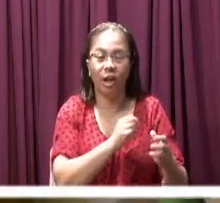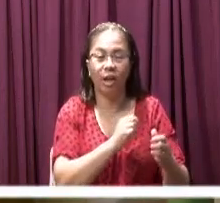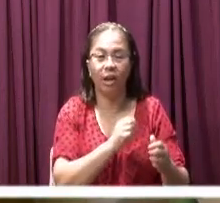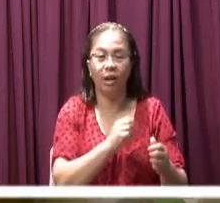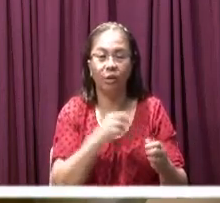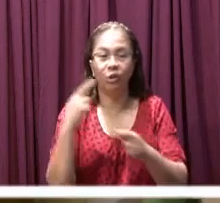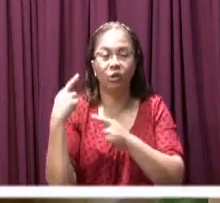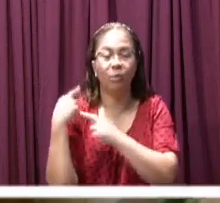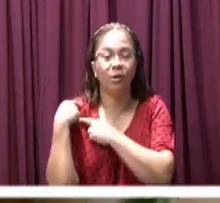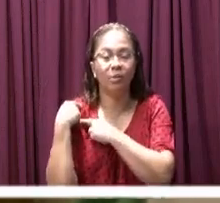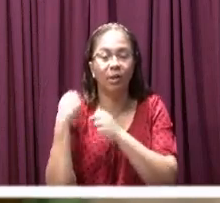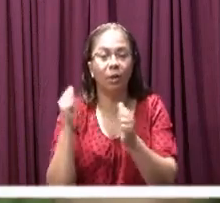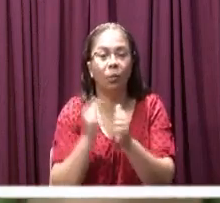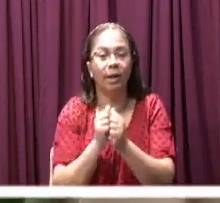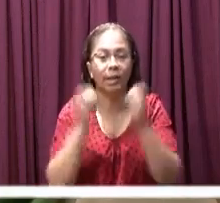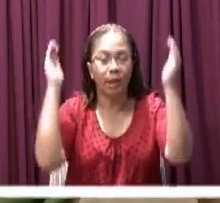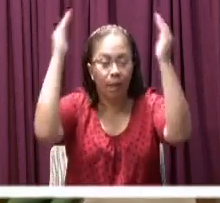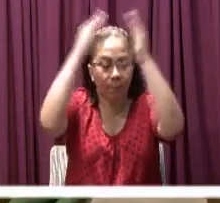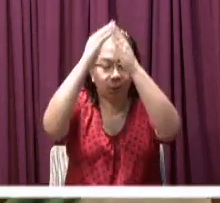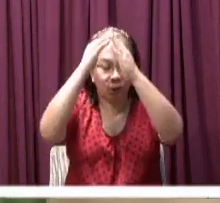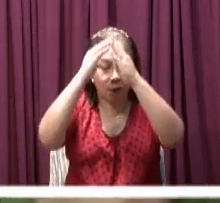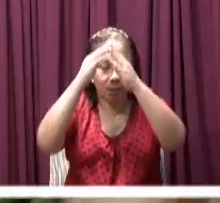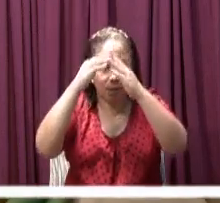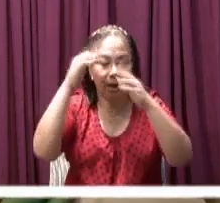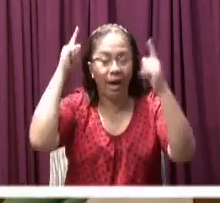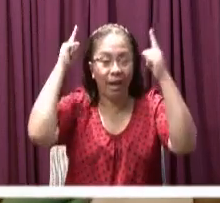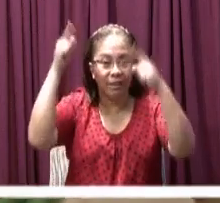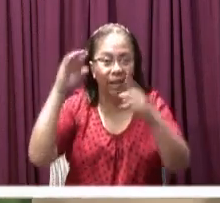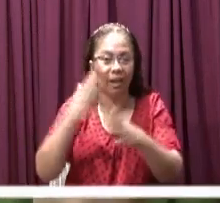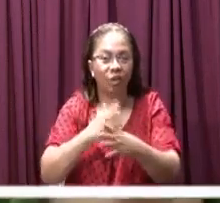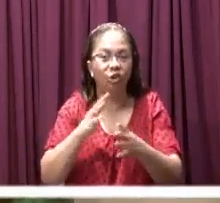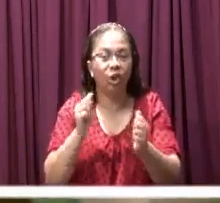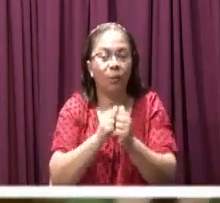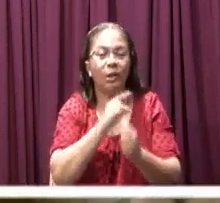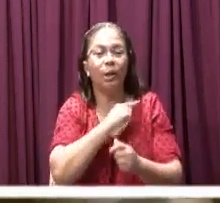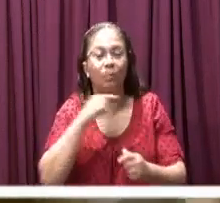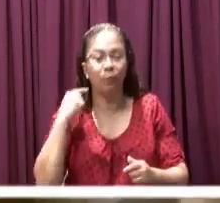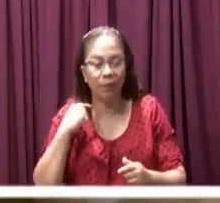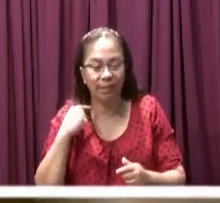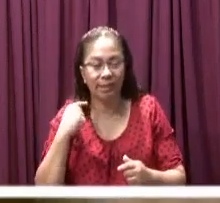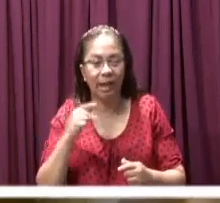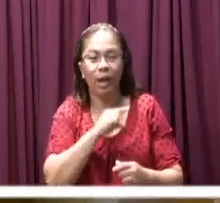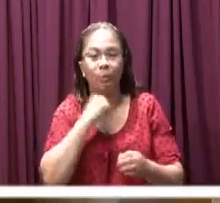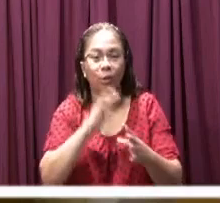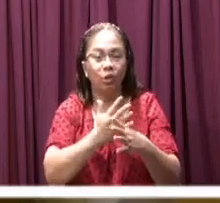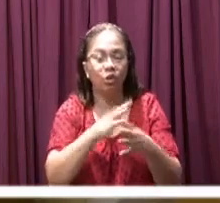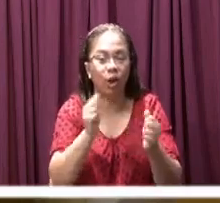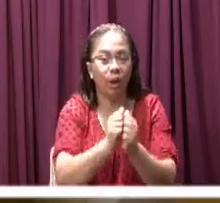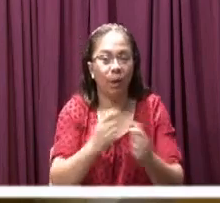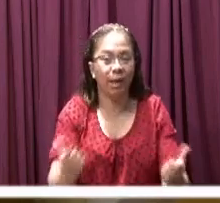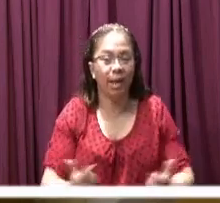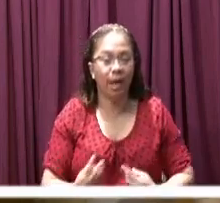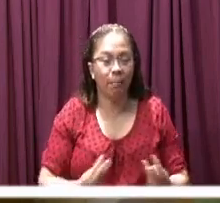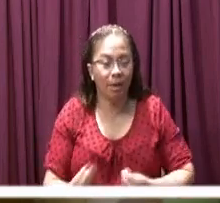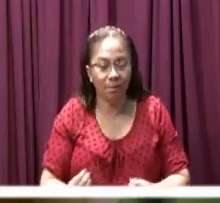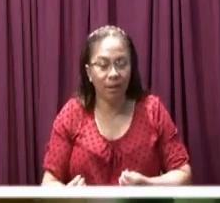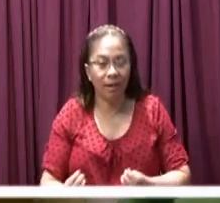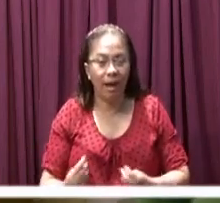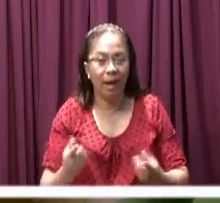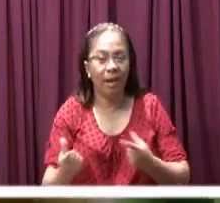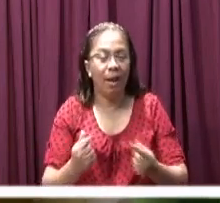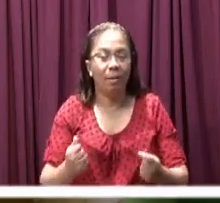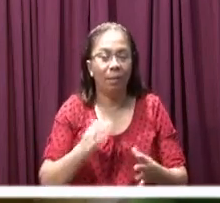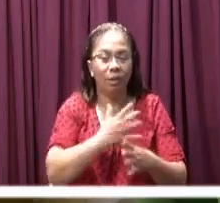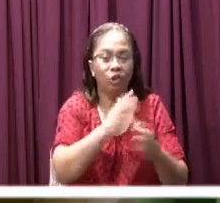And the bishops with the priests, the religious, the lay consecrated, and the whole laity and the people of God. The mission